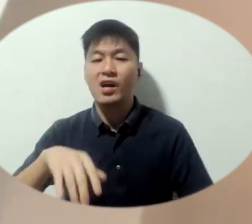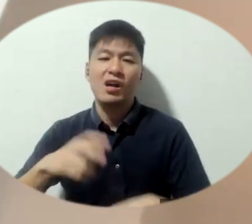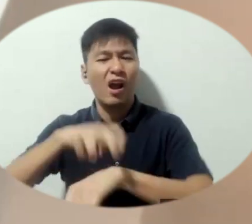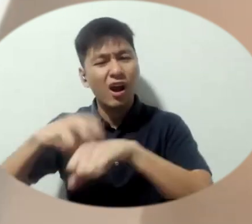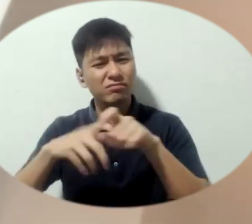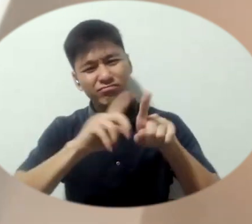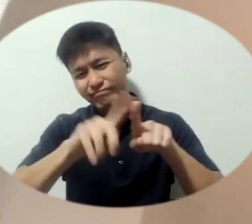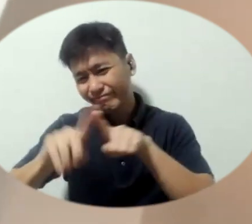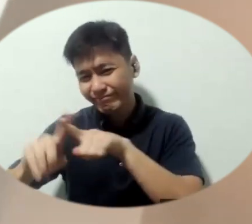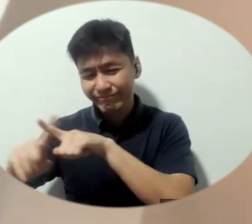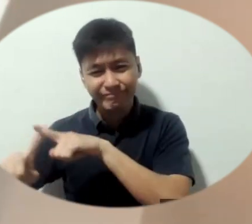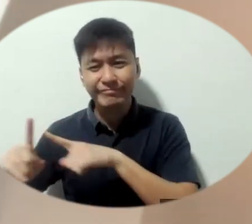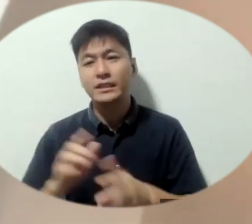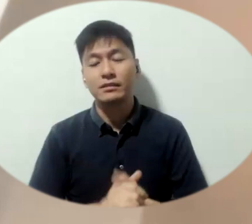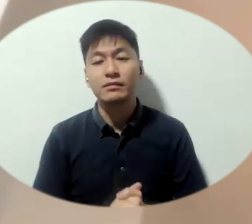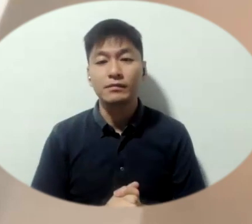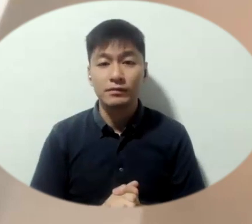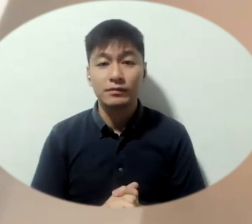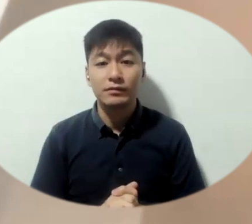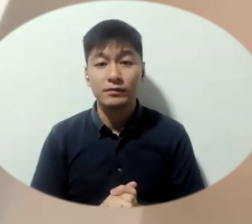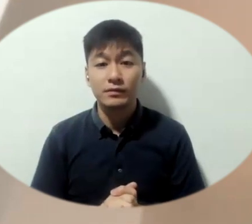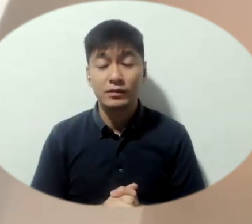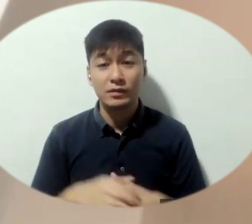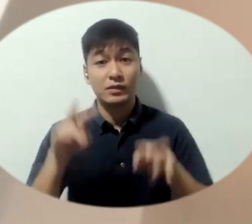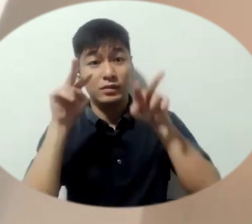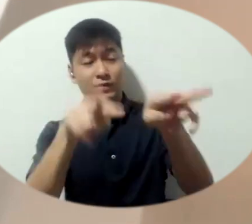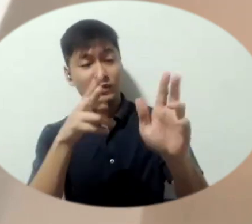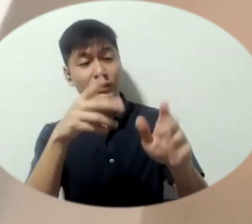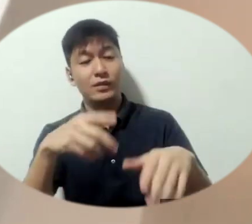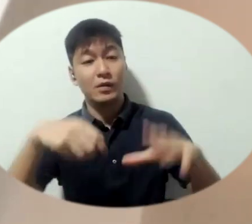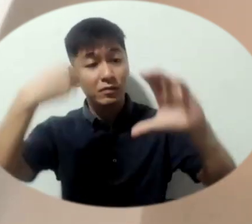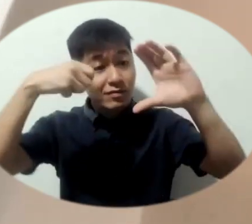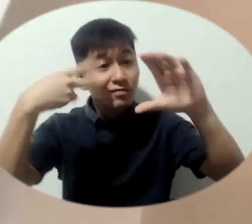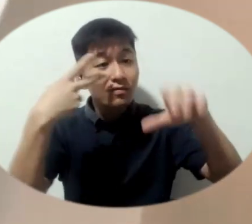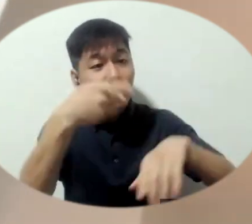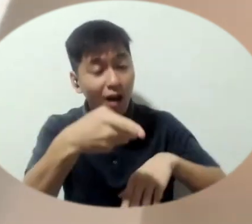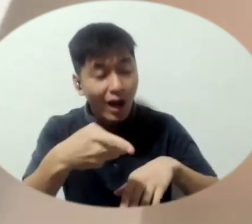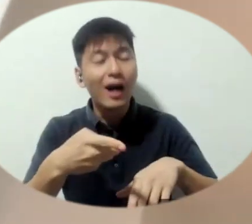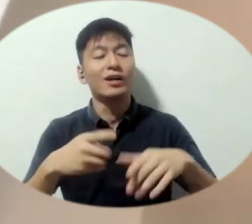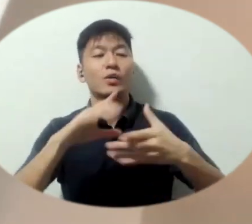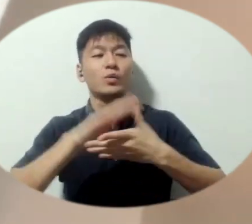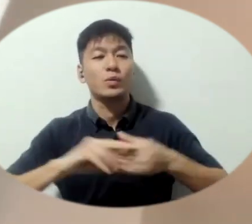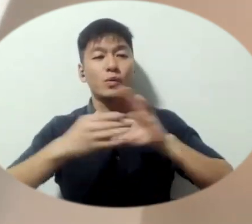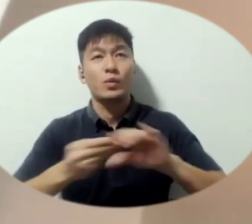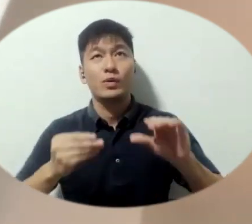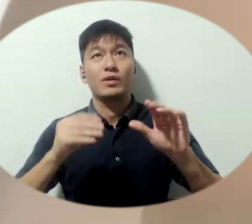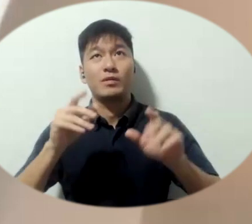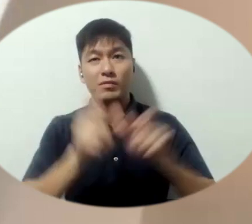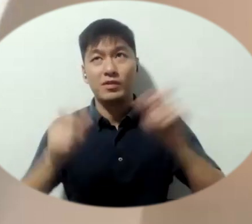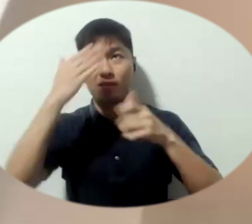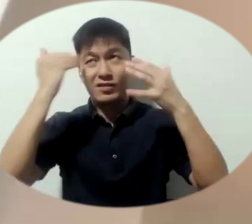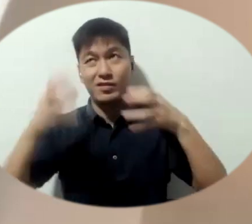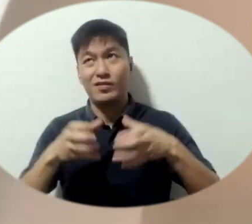you could see in the documentary, for everyone, especially Kevin, this lovely guy,